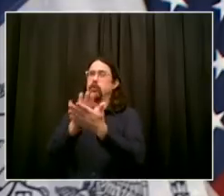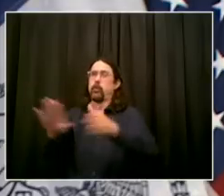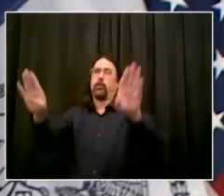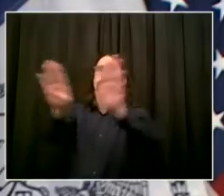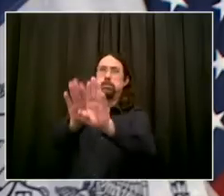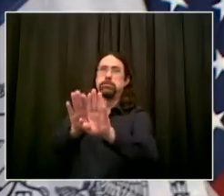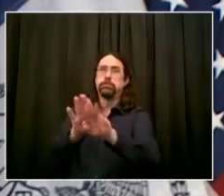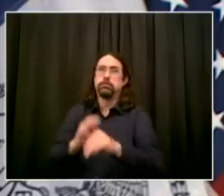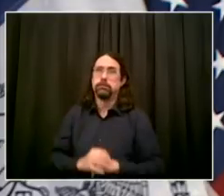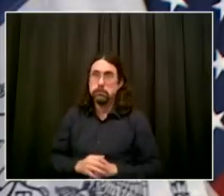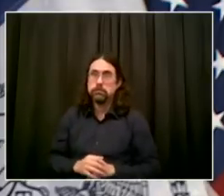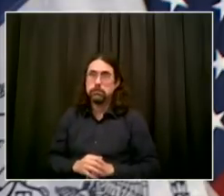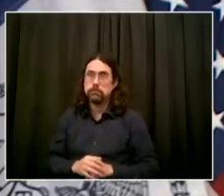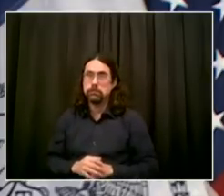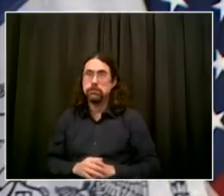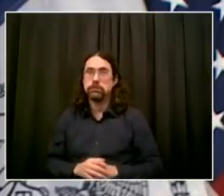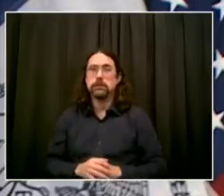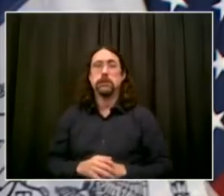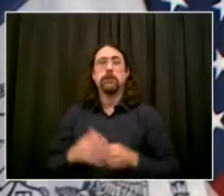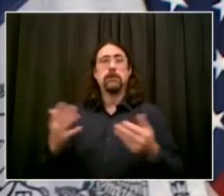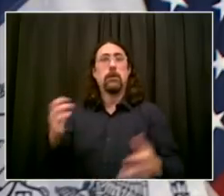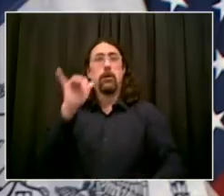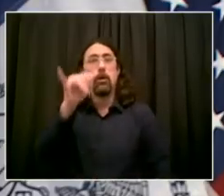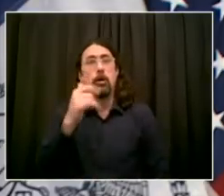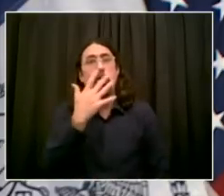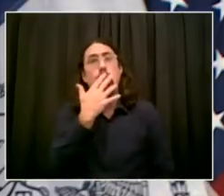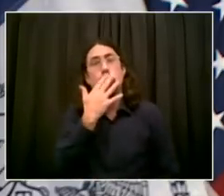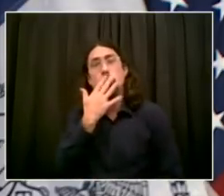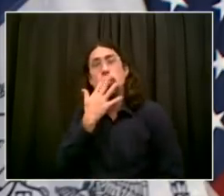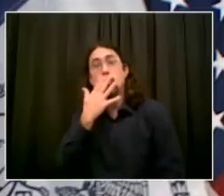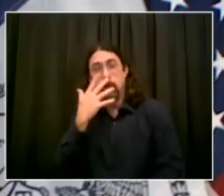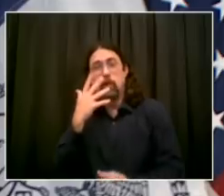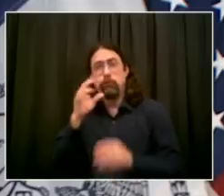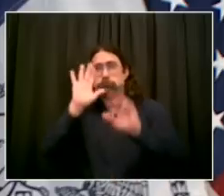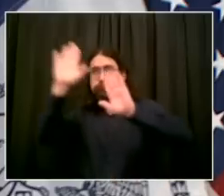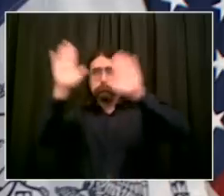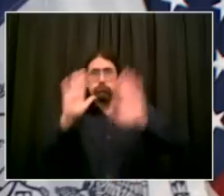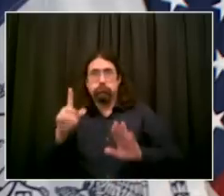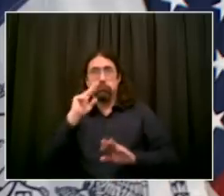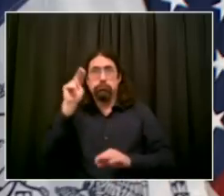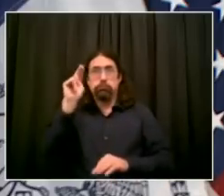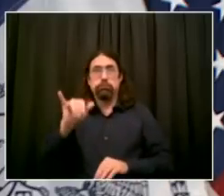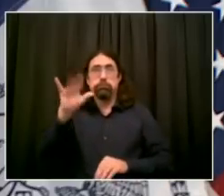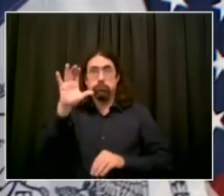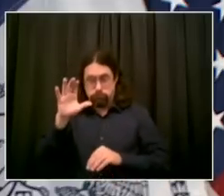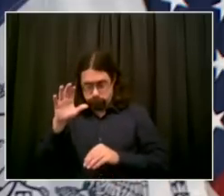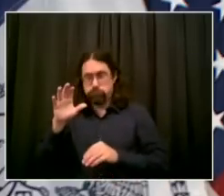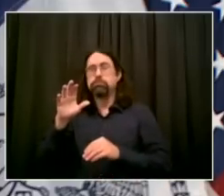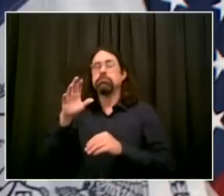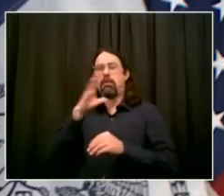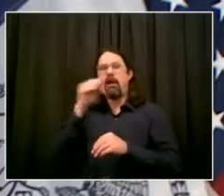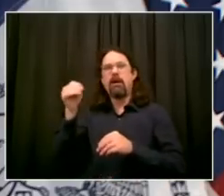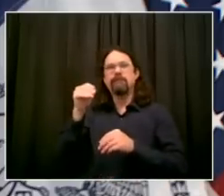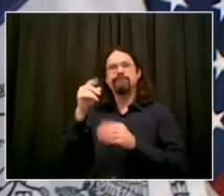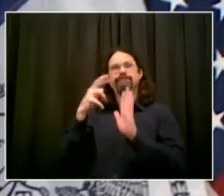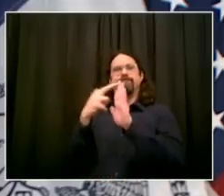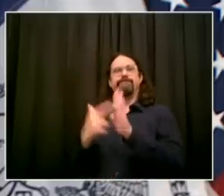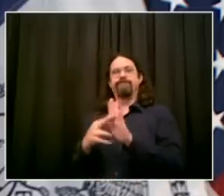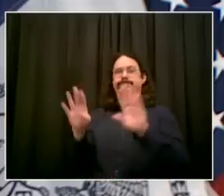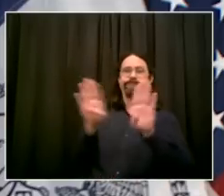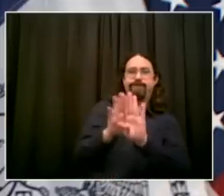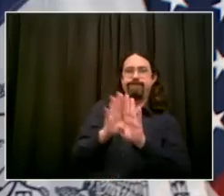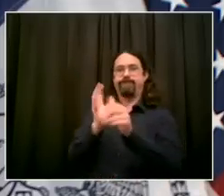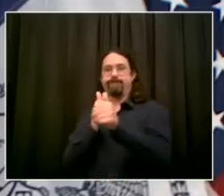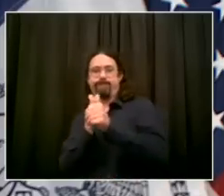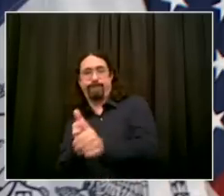state at that point to reassess where we stand and if we need to go longer. Again, I've asked the doctors this